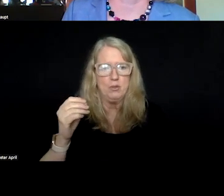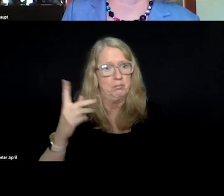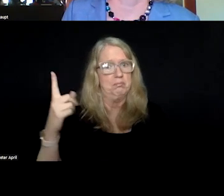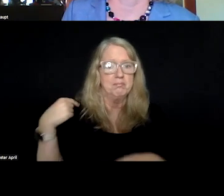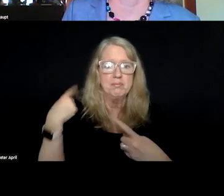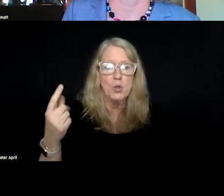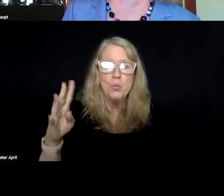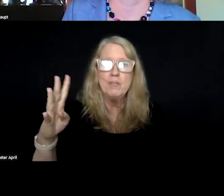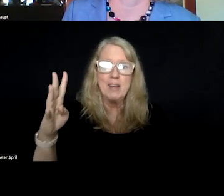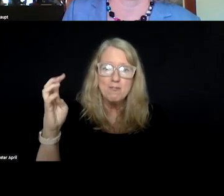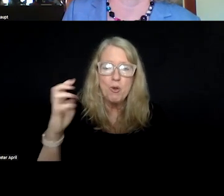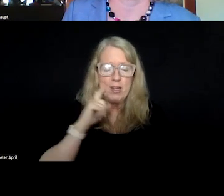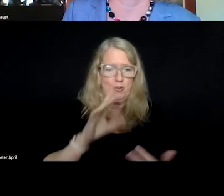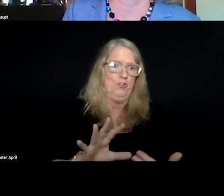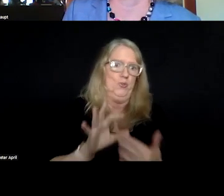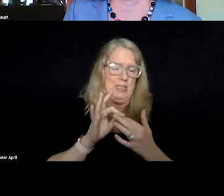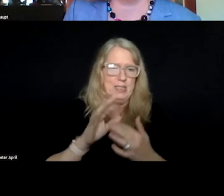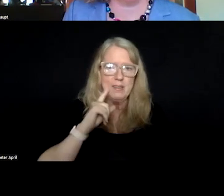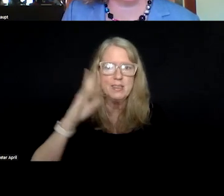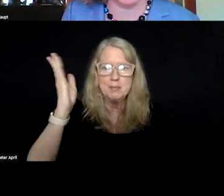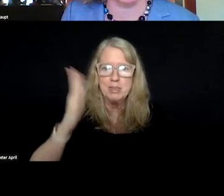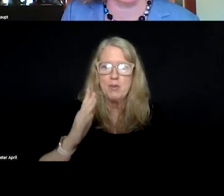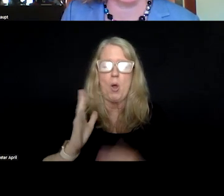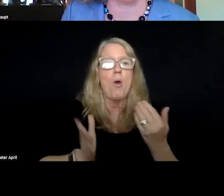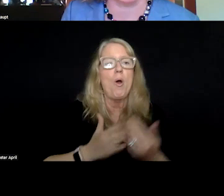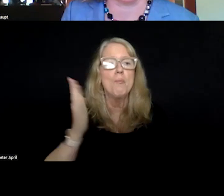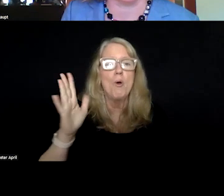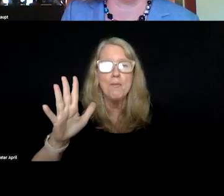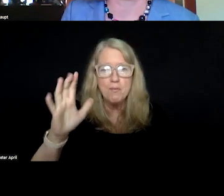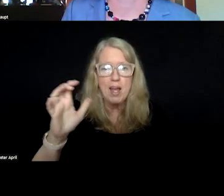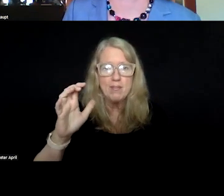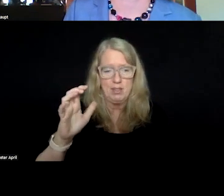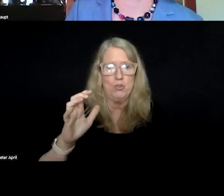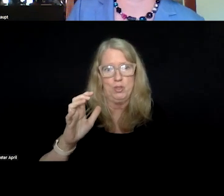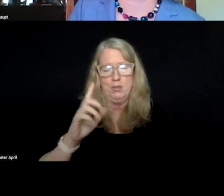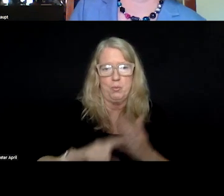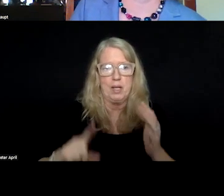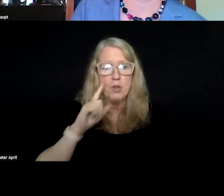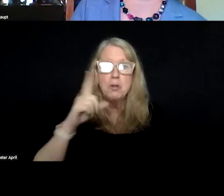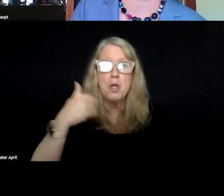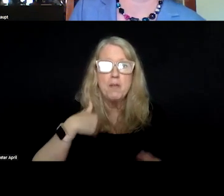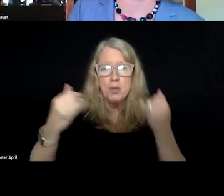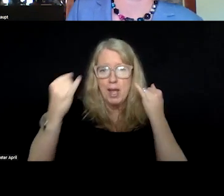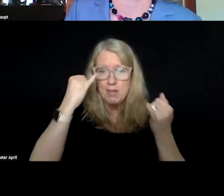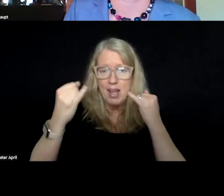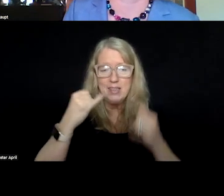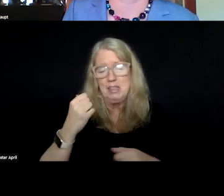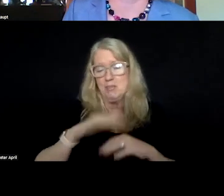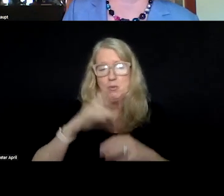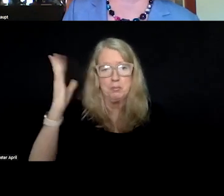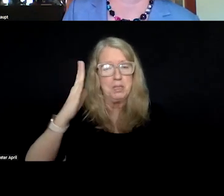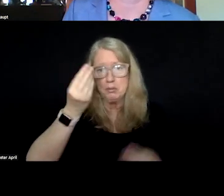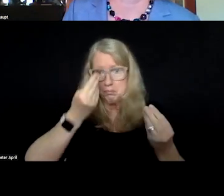had 400 unique speakers, almost 500, I hear. So if you have any ideas on speakers, let us